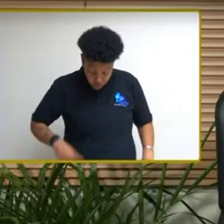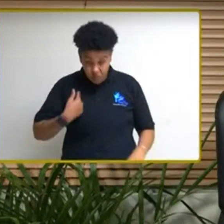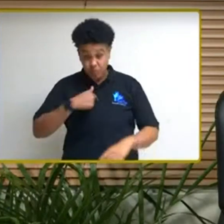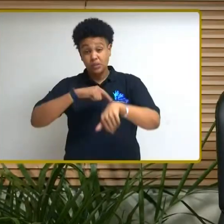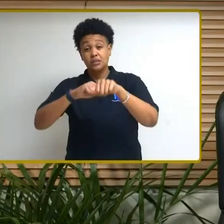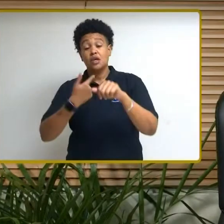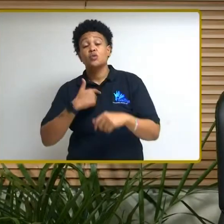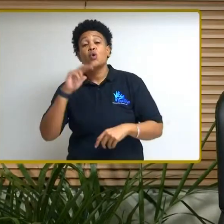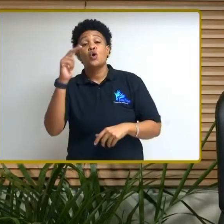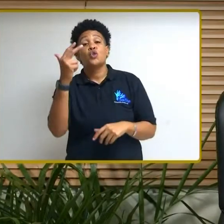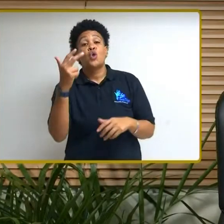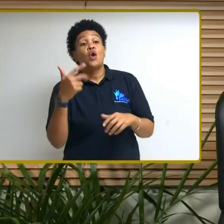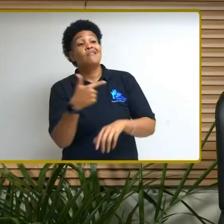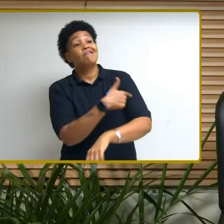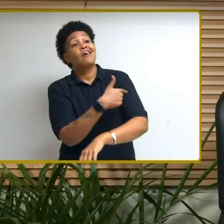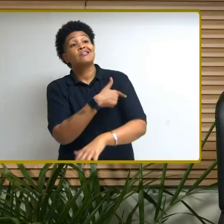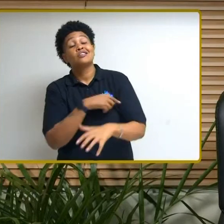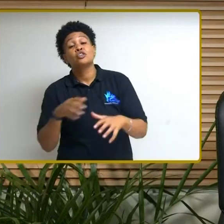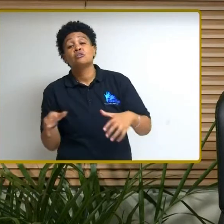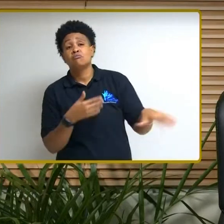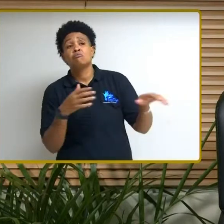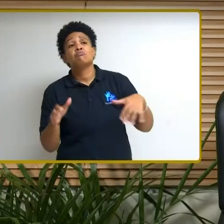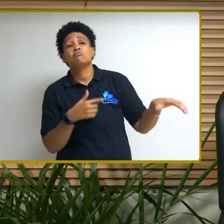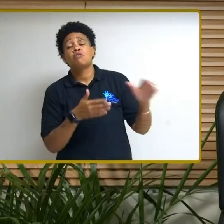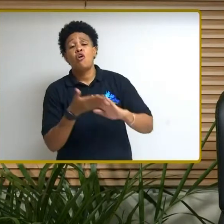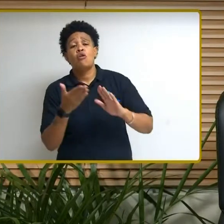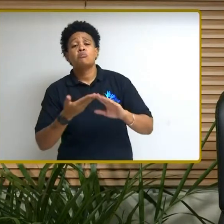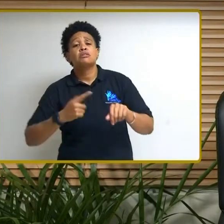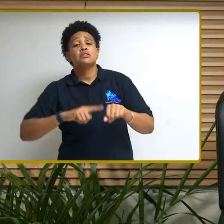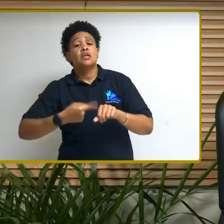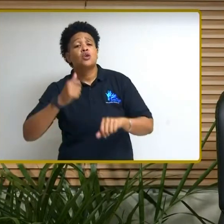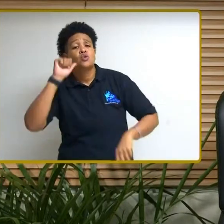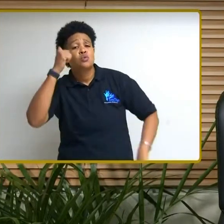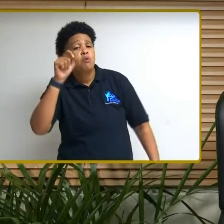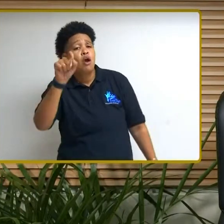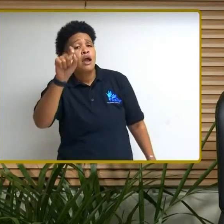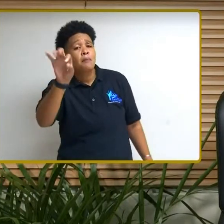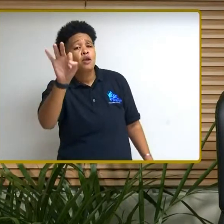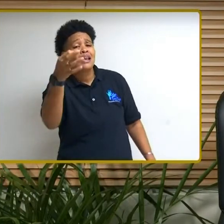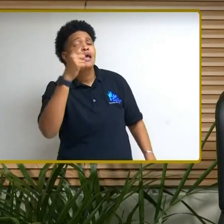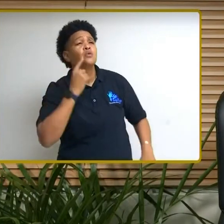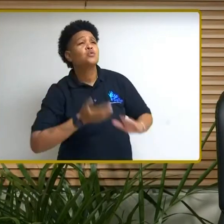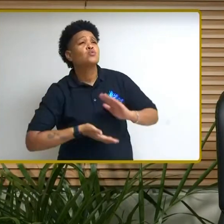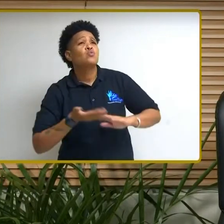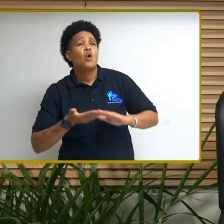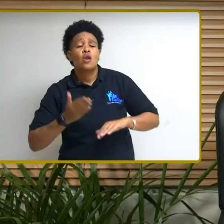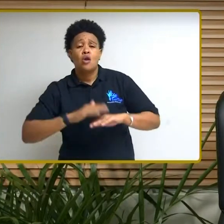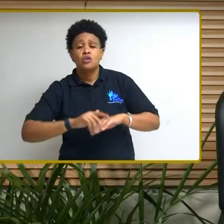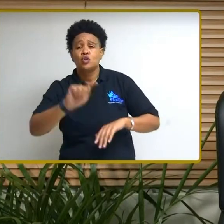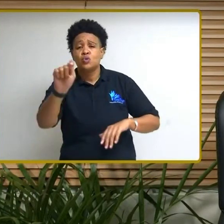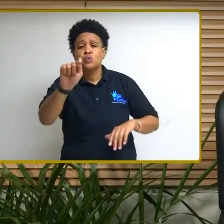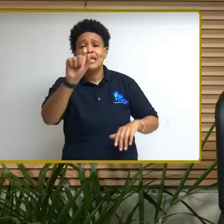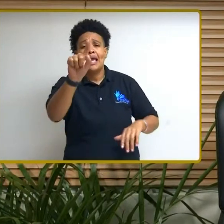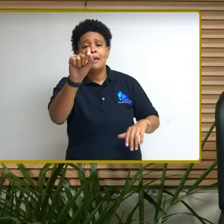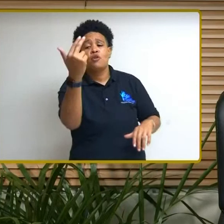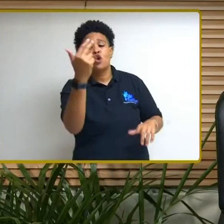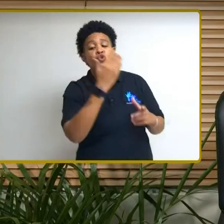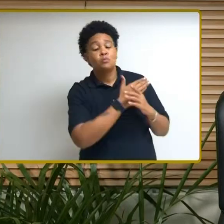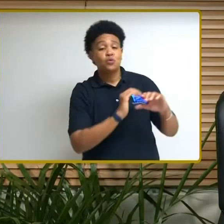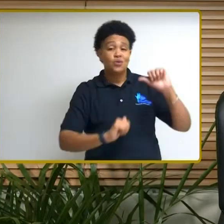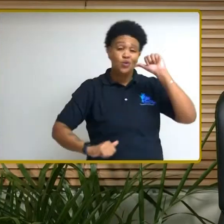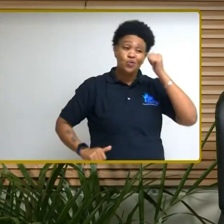9th, and this will run until Tuesday, April 13th. So between